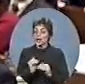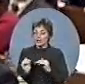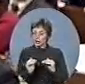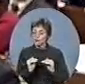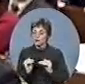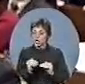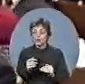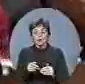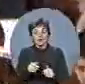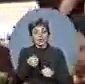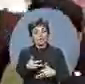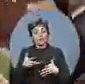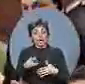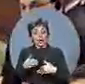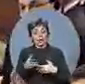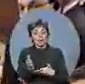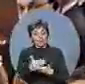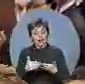take its course.